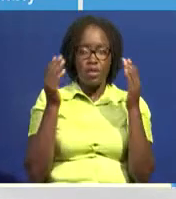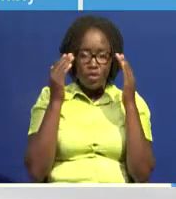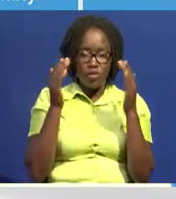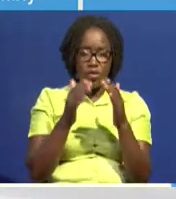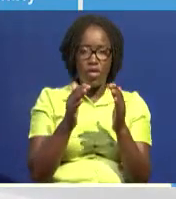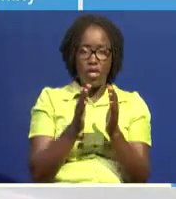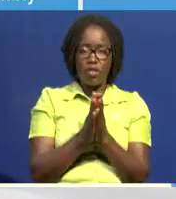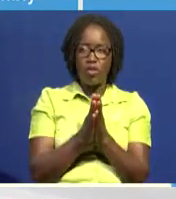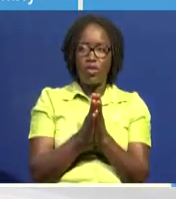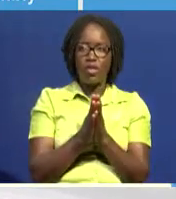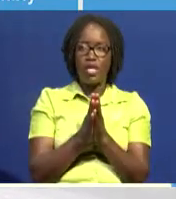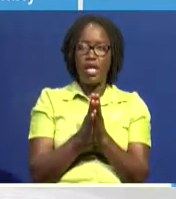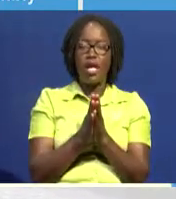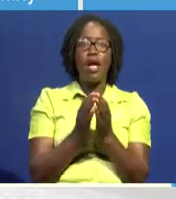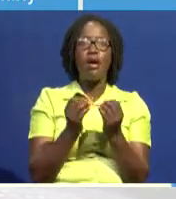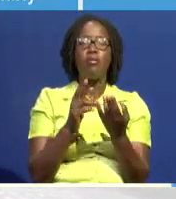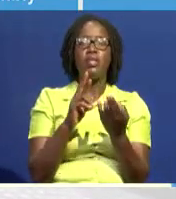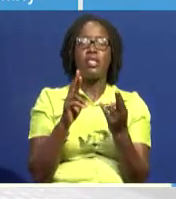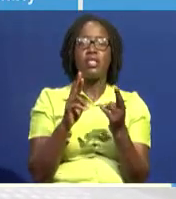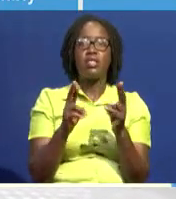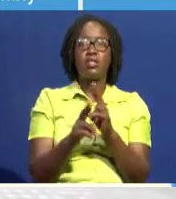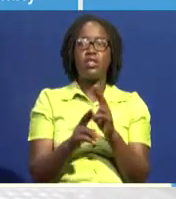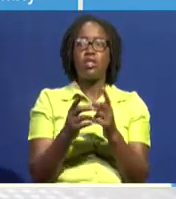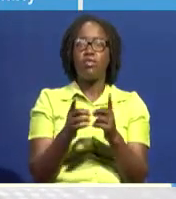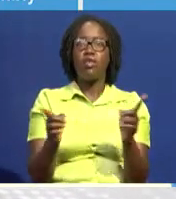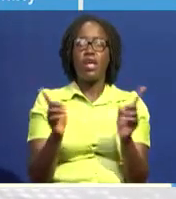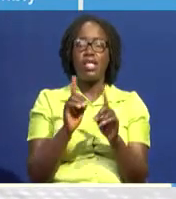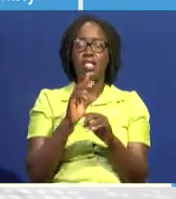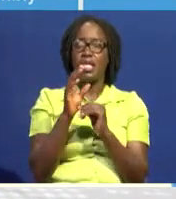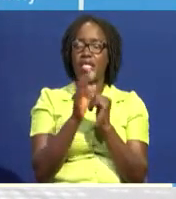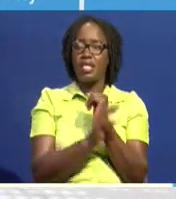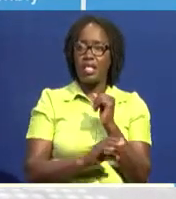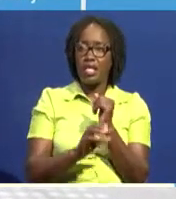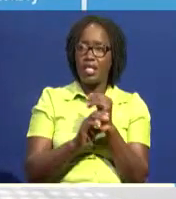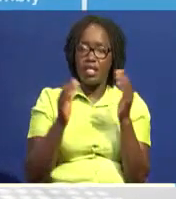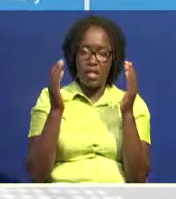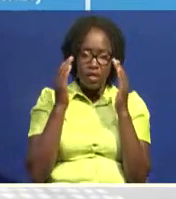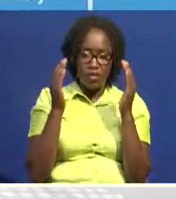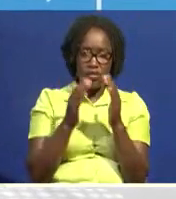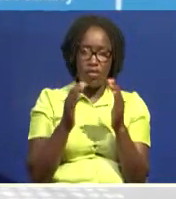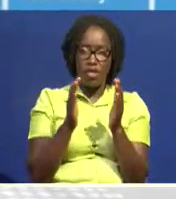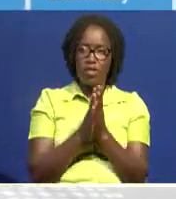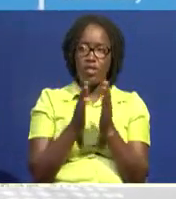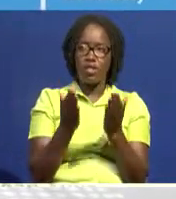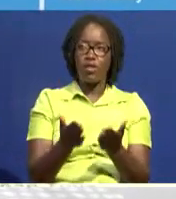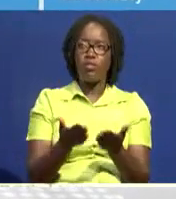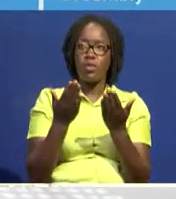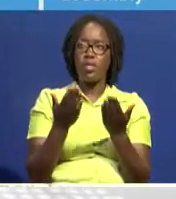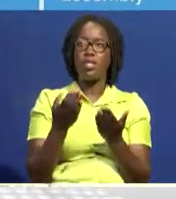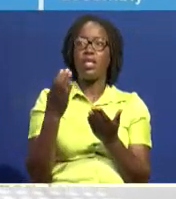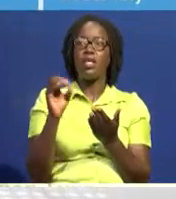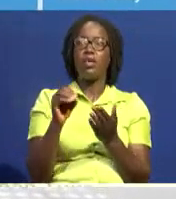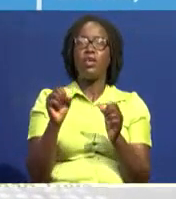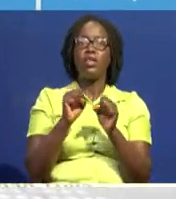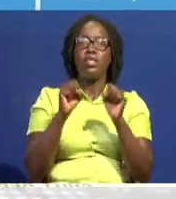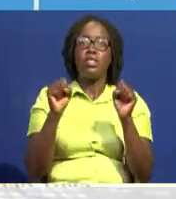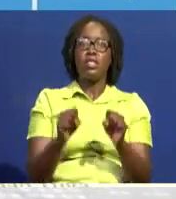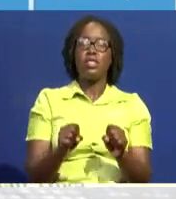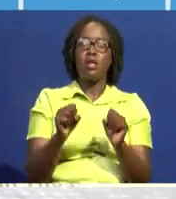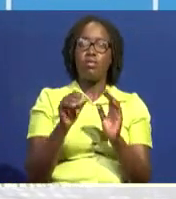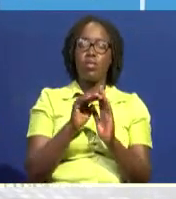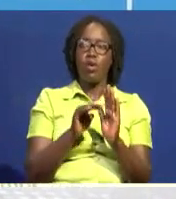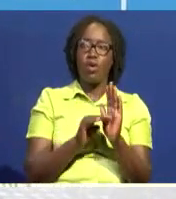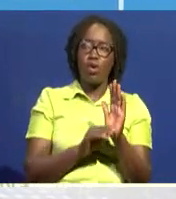on the nature-based solutions, and for us as a country, focusing on enhancing our ecosystem restoration